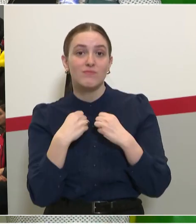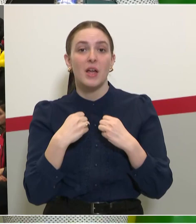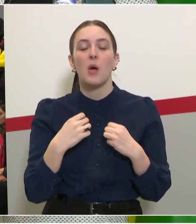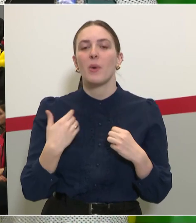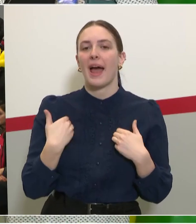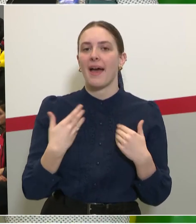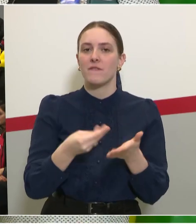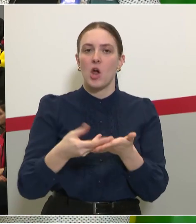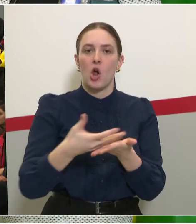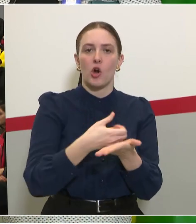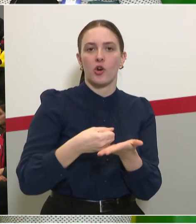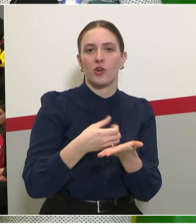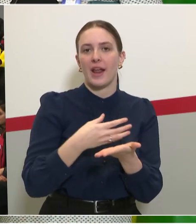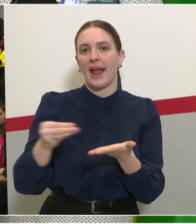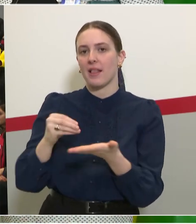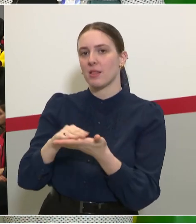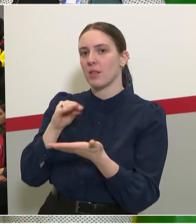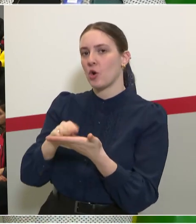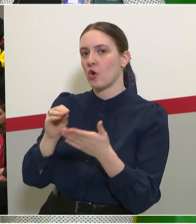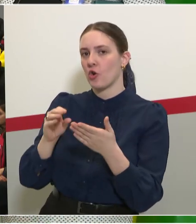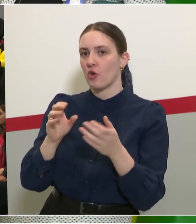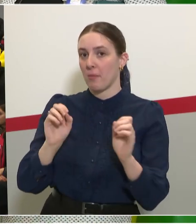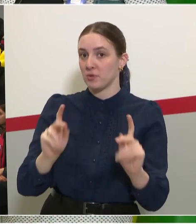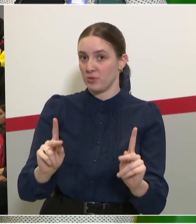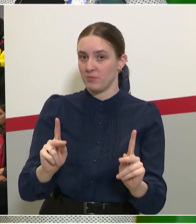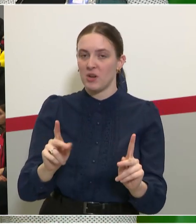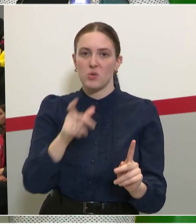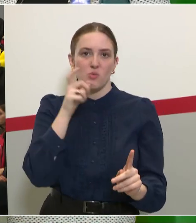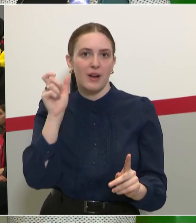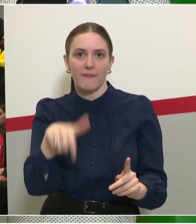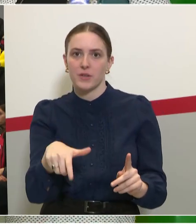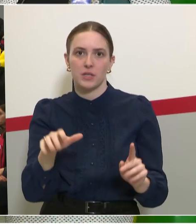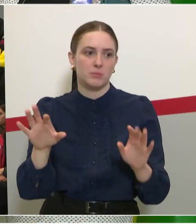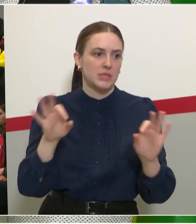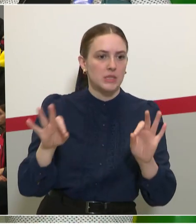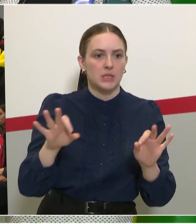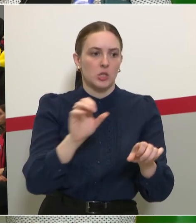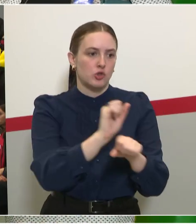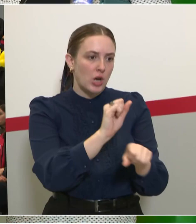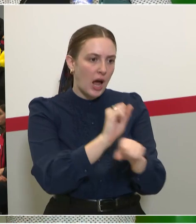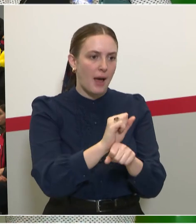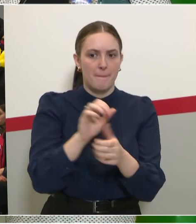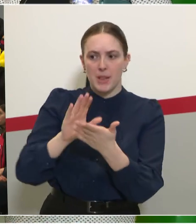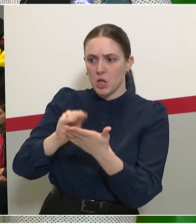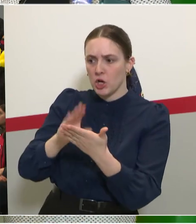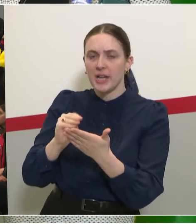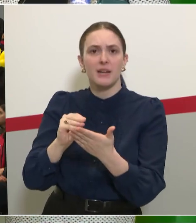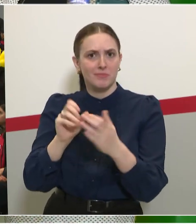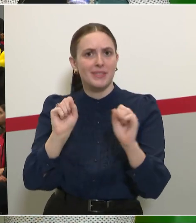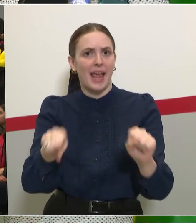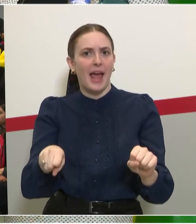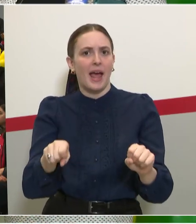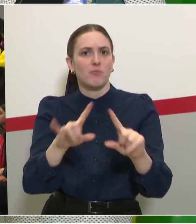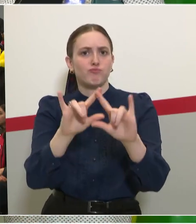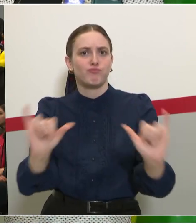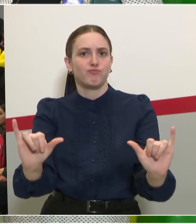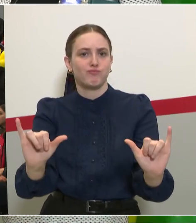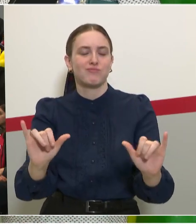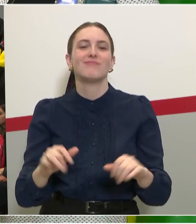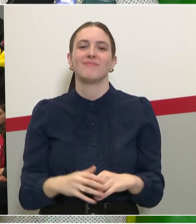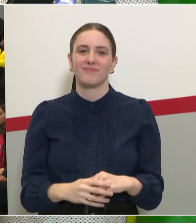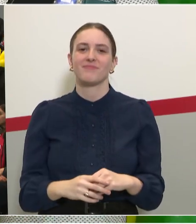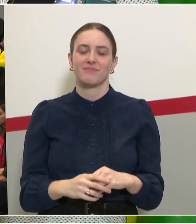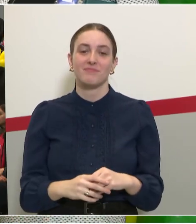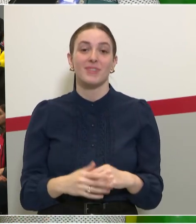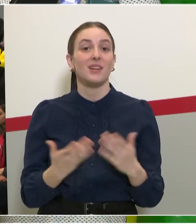learn opportunities, so you don't have to pick between a summer job and enrichment, but you can do them all together. So